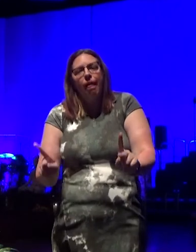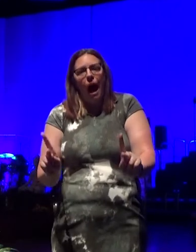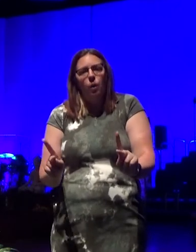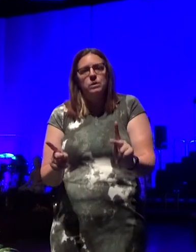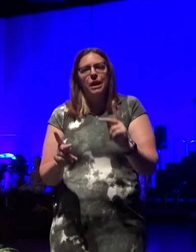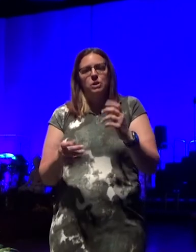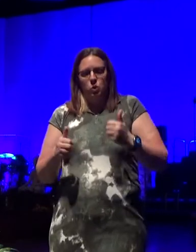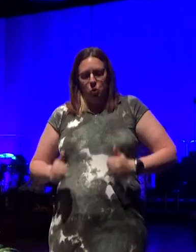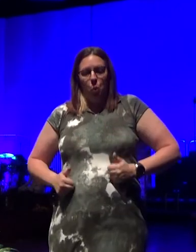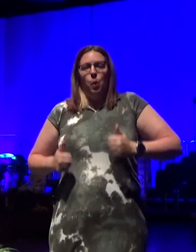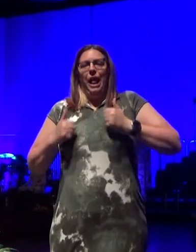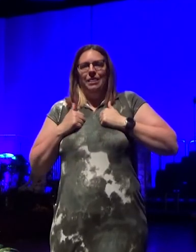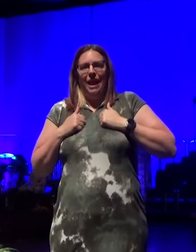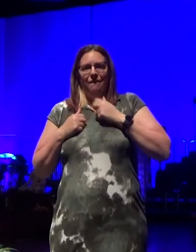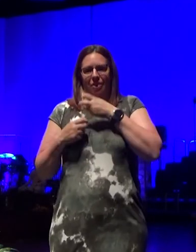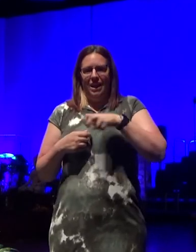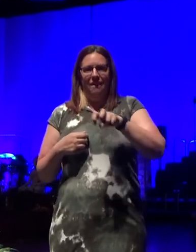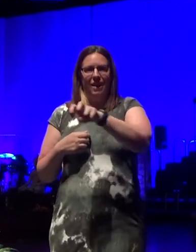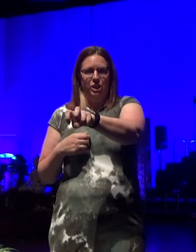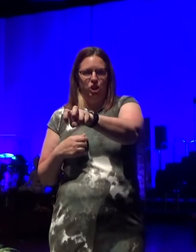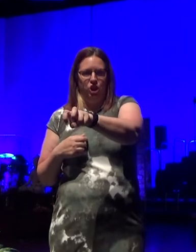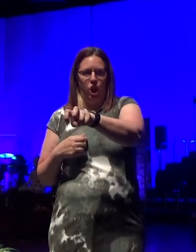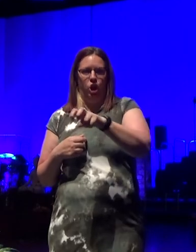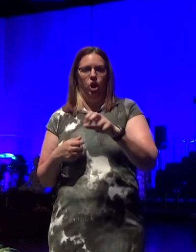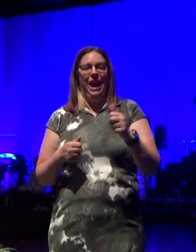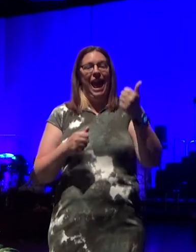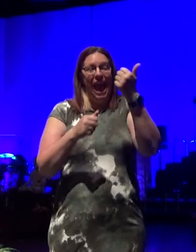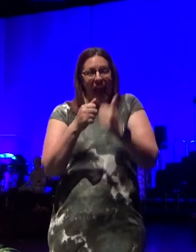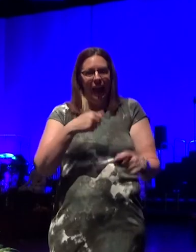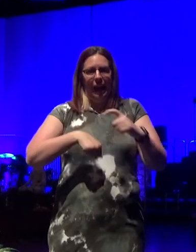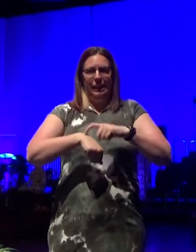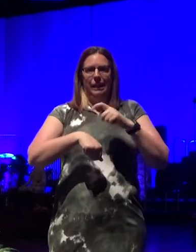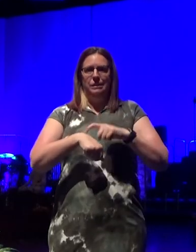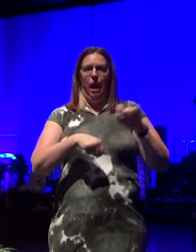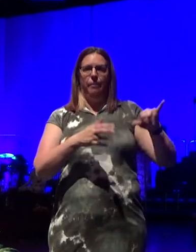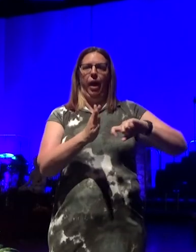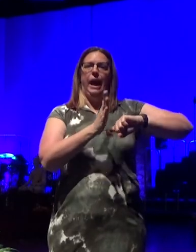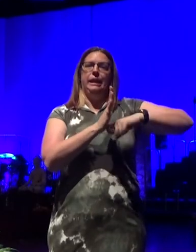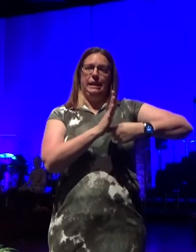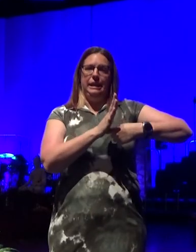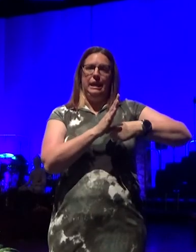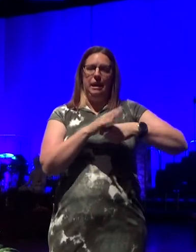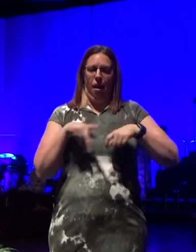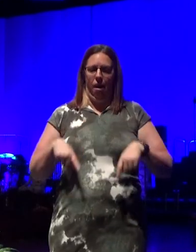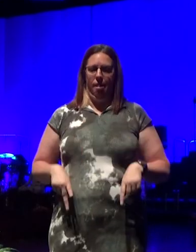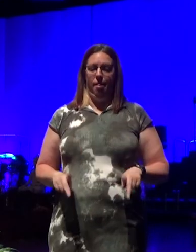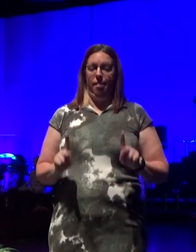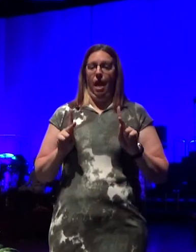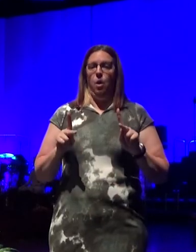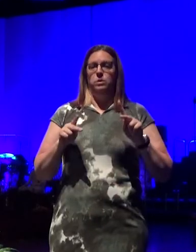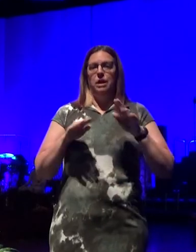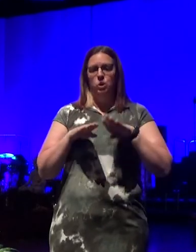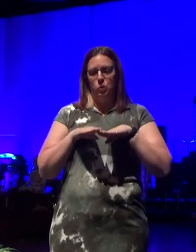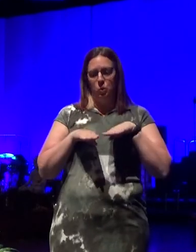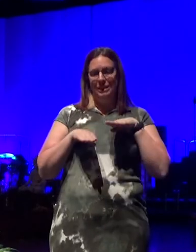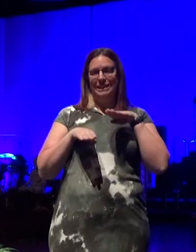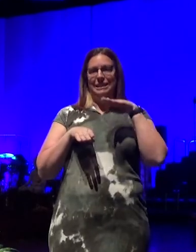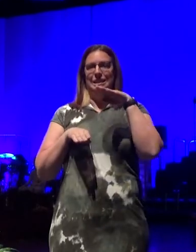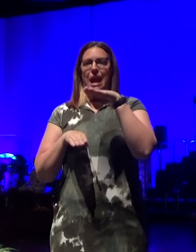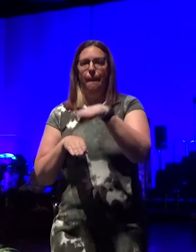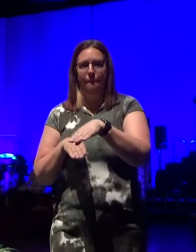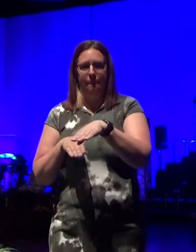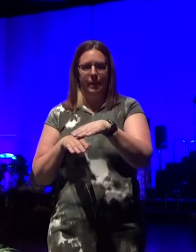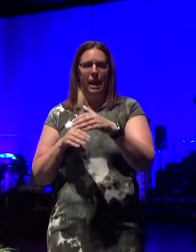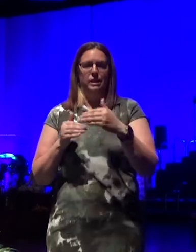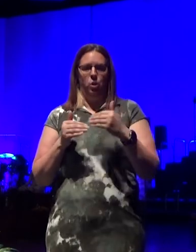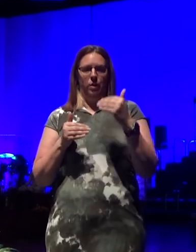key to stepping deeper into ourselves and greater into our livingness. Our